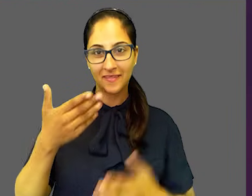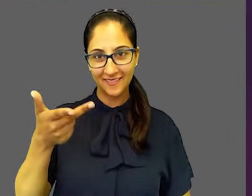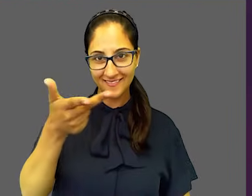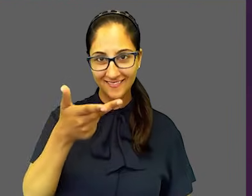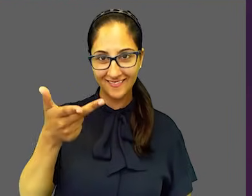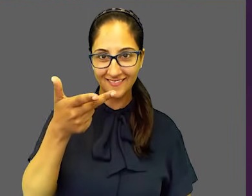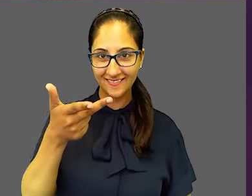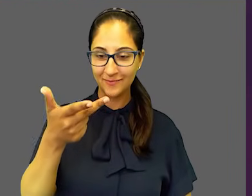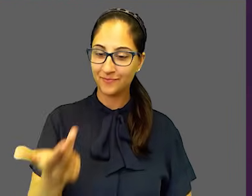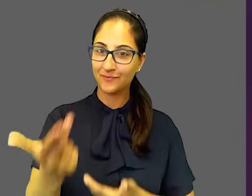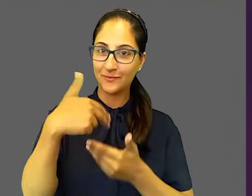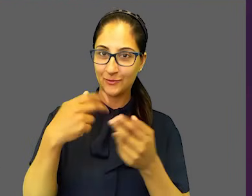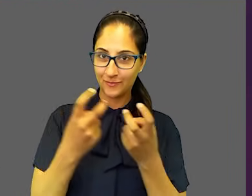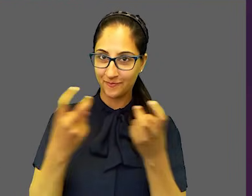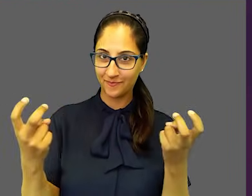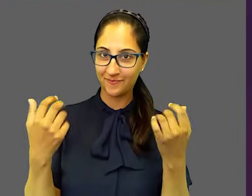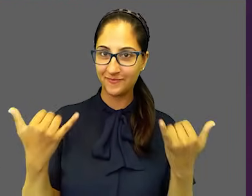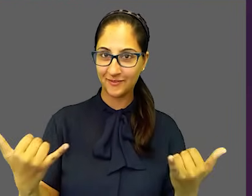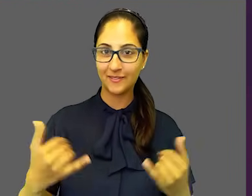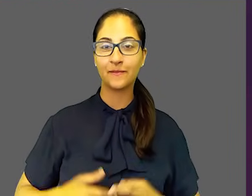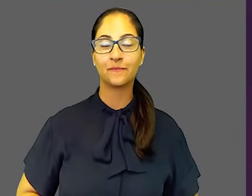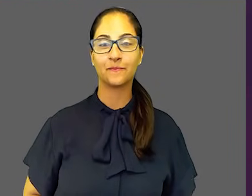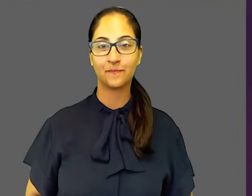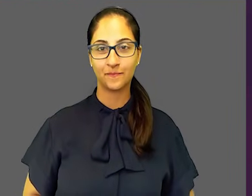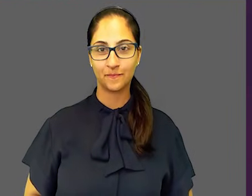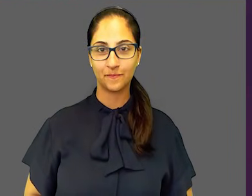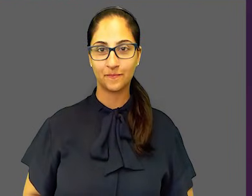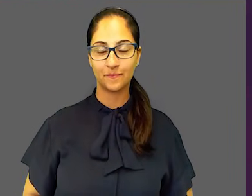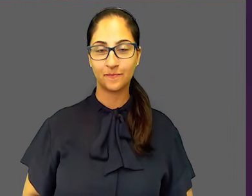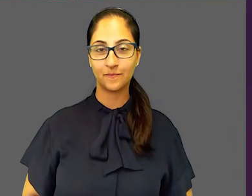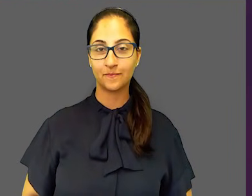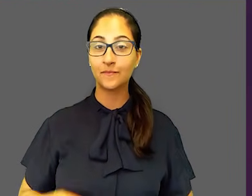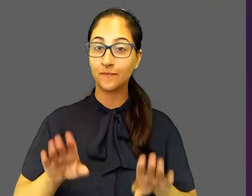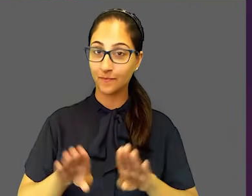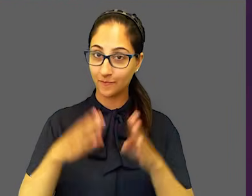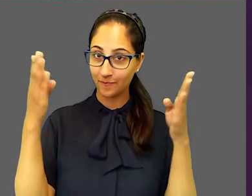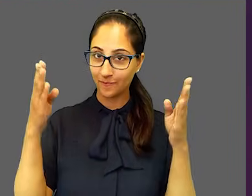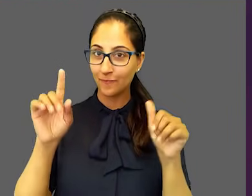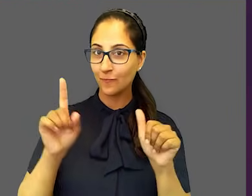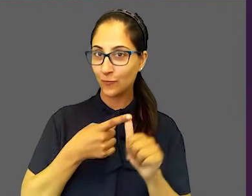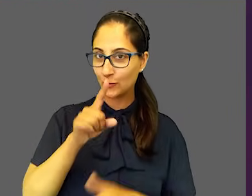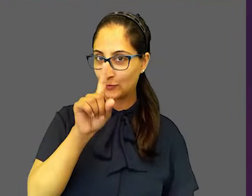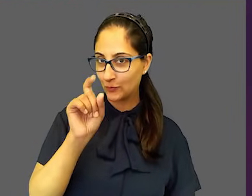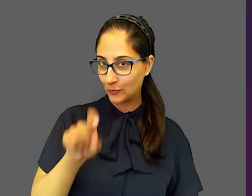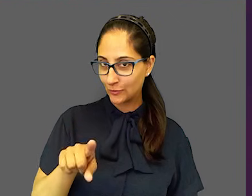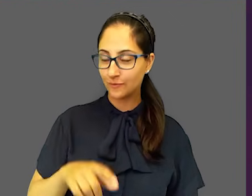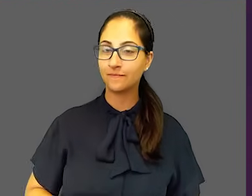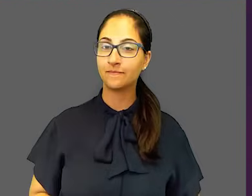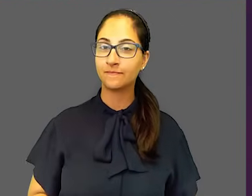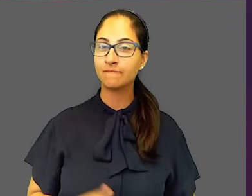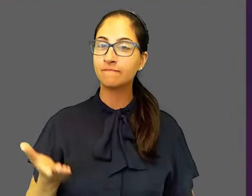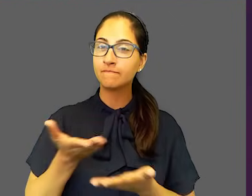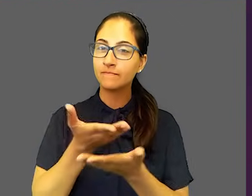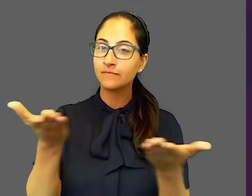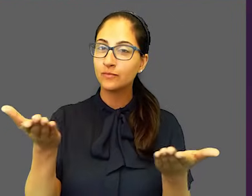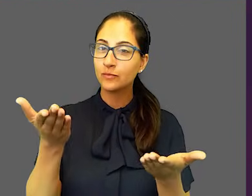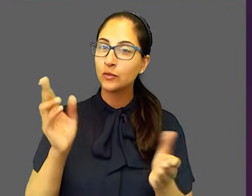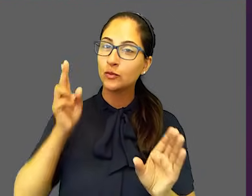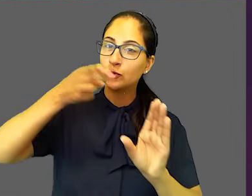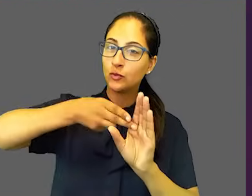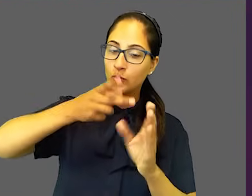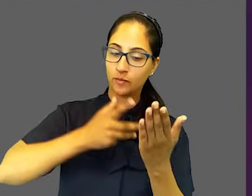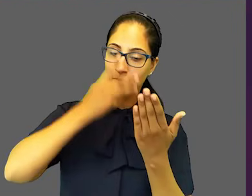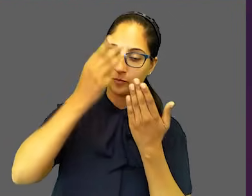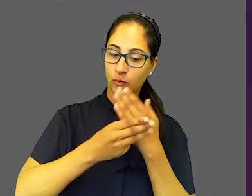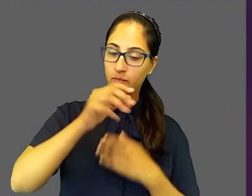So thank you, Fayaz, Mejgan, and Fatima for joining us for this panel discussion. I wanted to start by asking you if you can tell